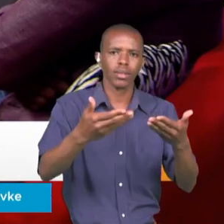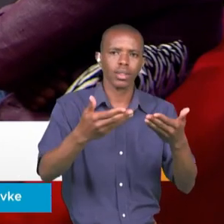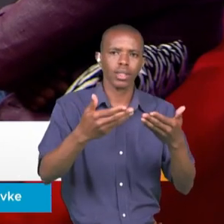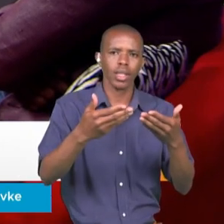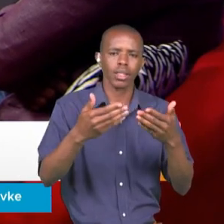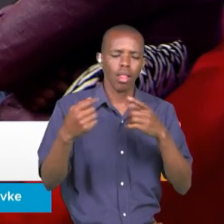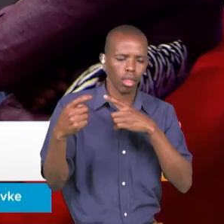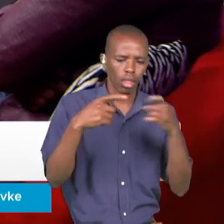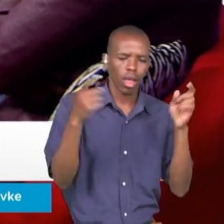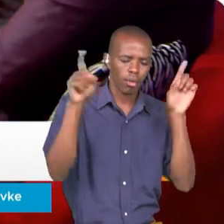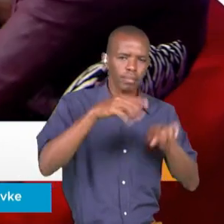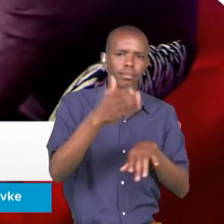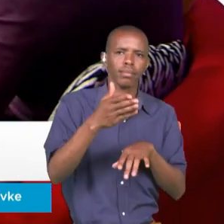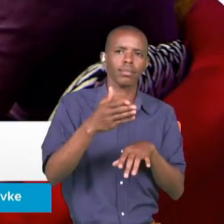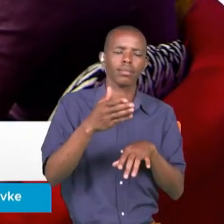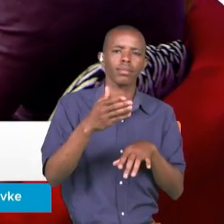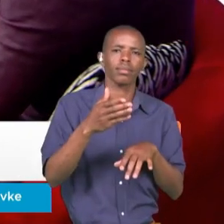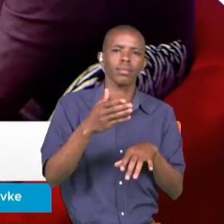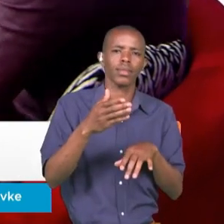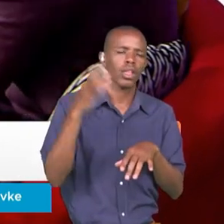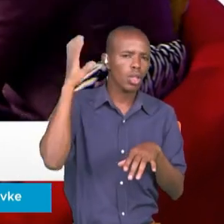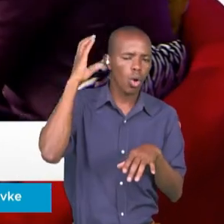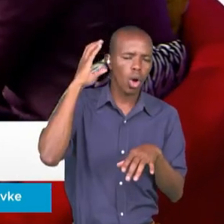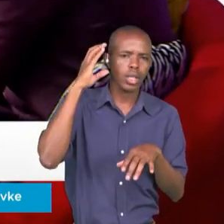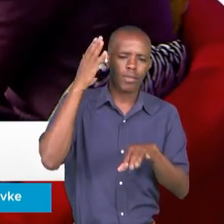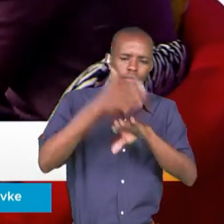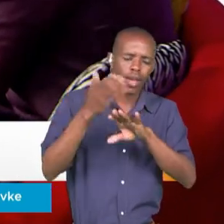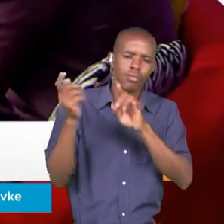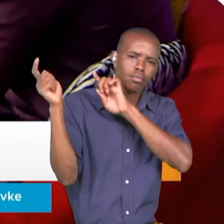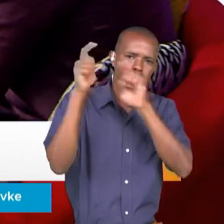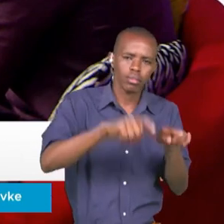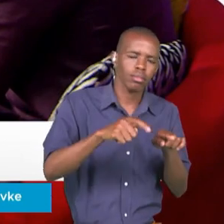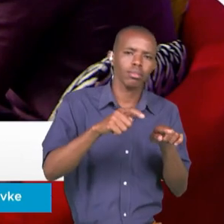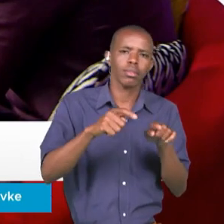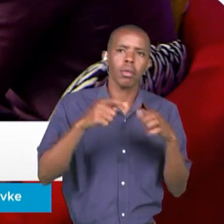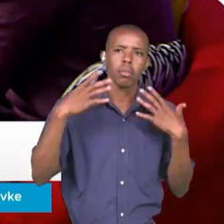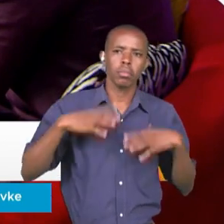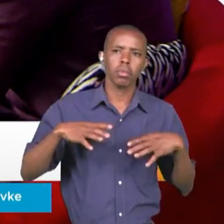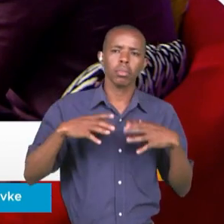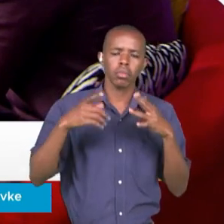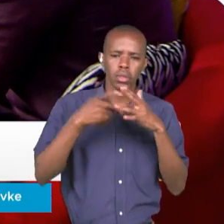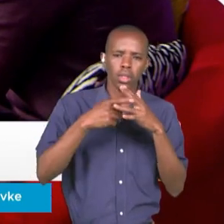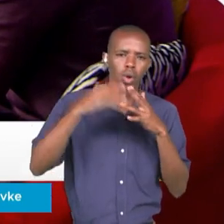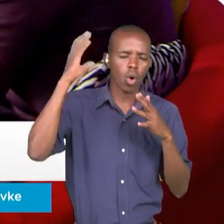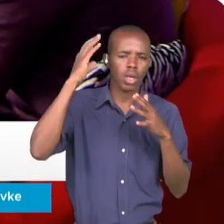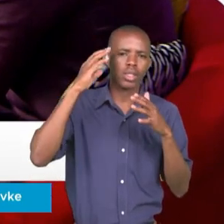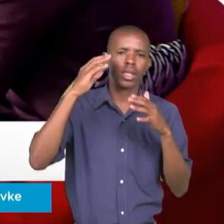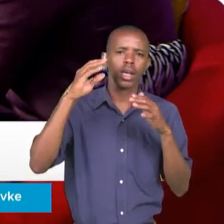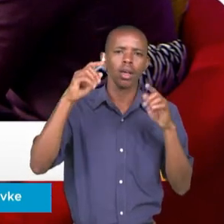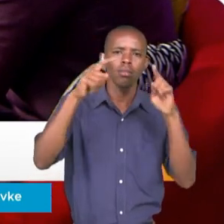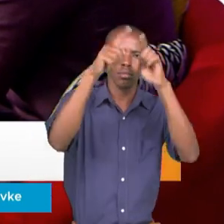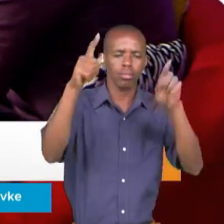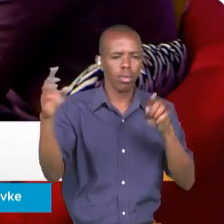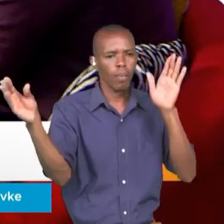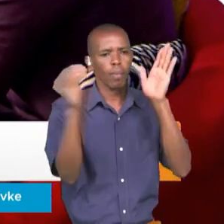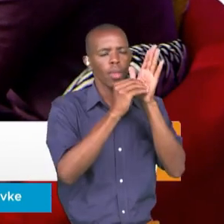will come in. Yeah. Some unscrupulous colleges will come in. Yeah, yeah. People will, some colleges will advertise for courses which